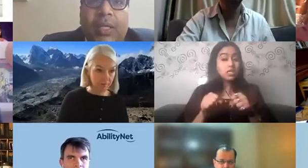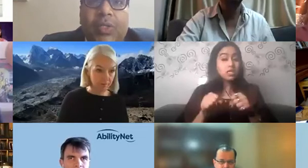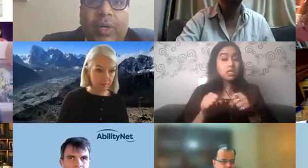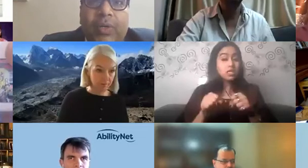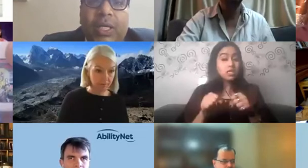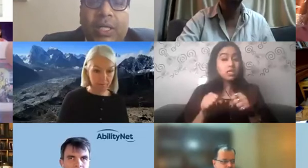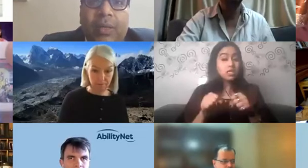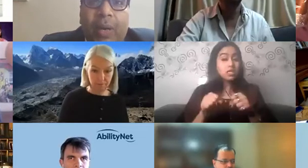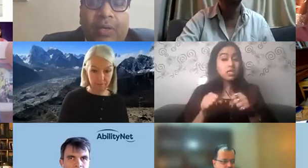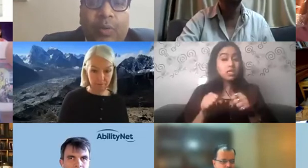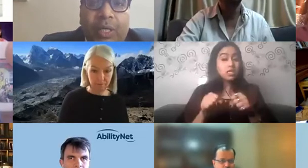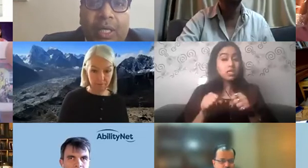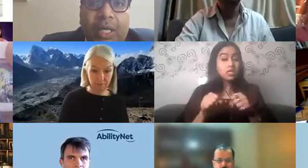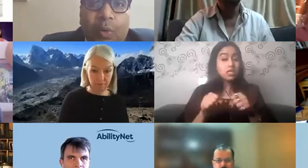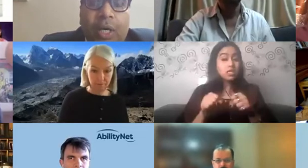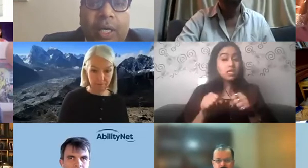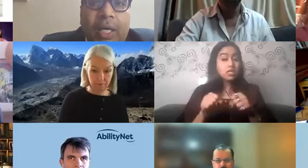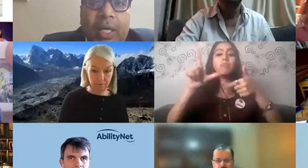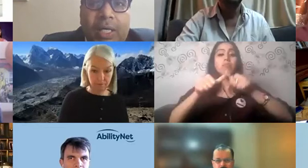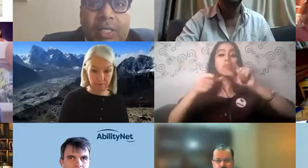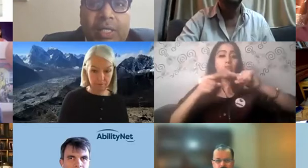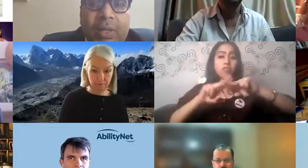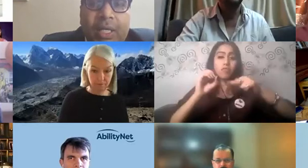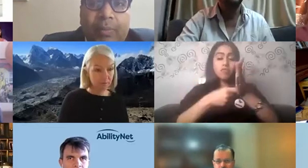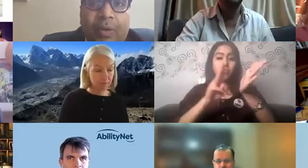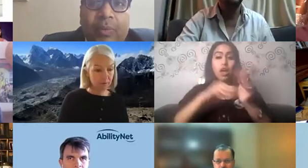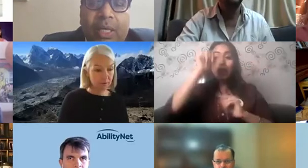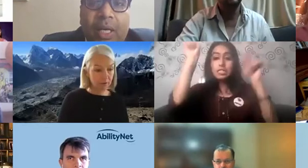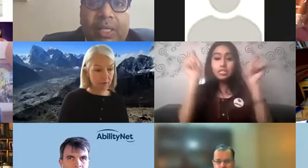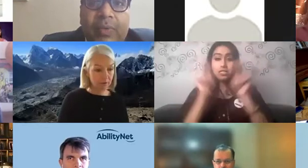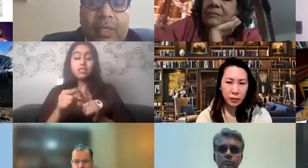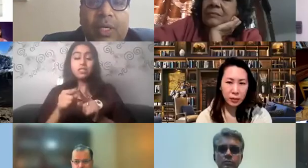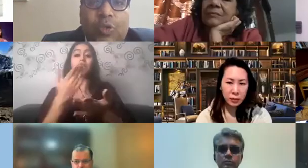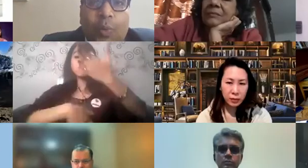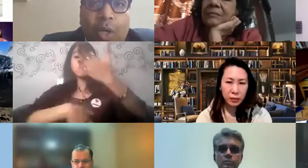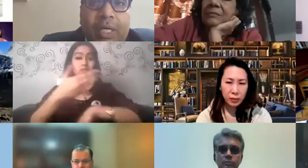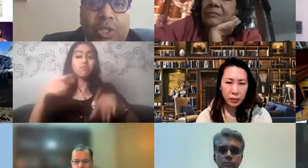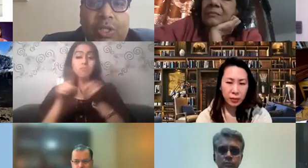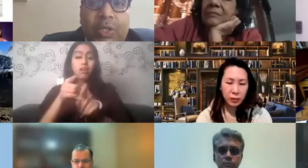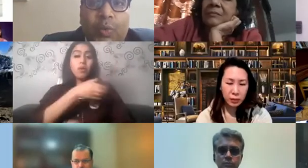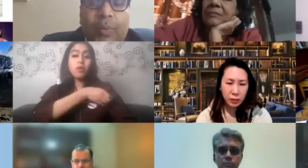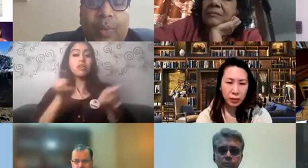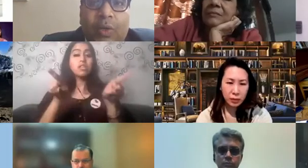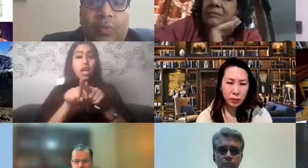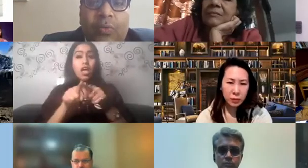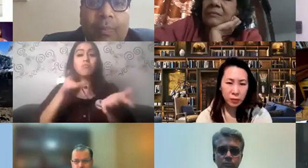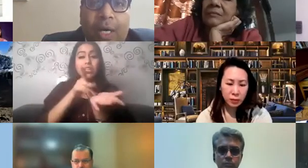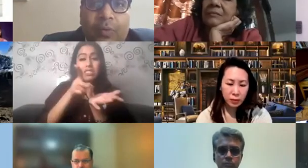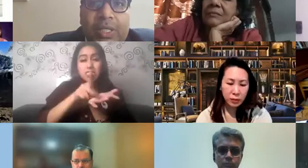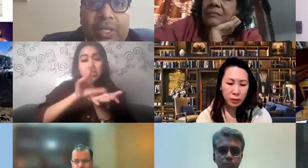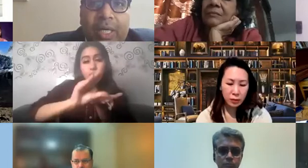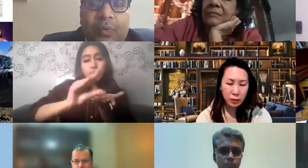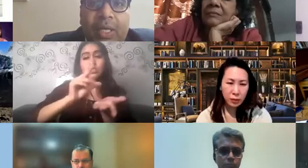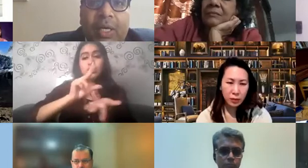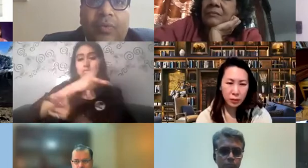and that's why we created a platform in India called India Disability Empowerment Alliance, where smaller NGOs in the rural part of